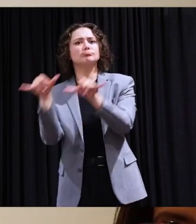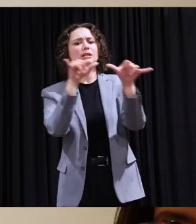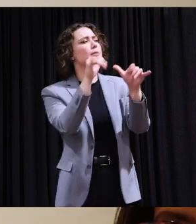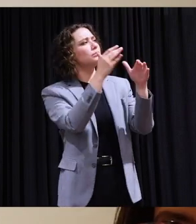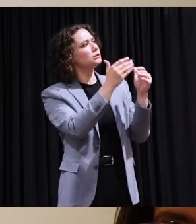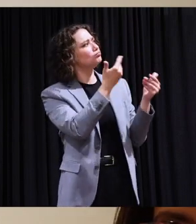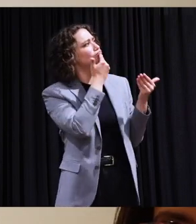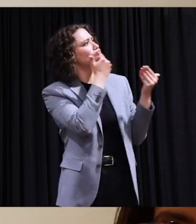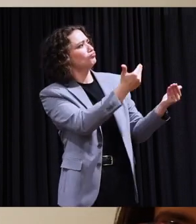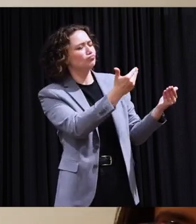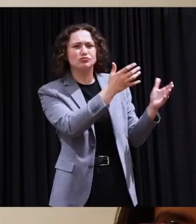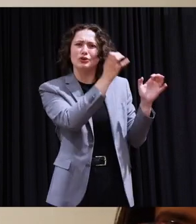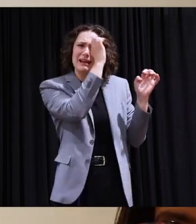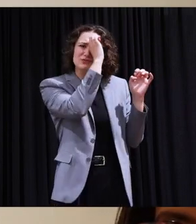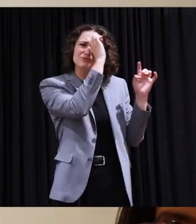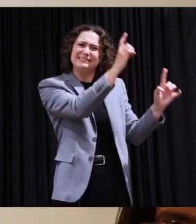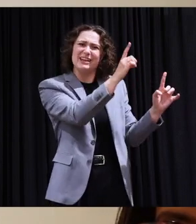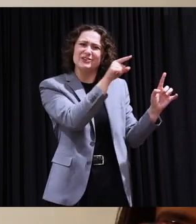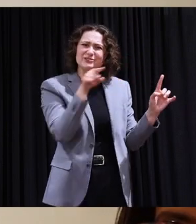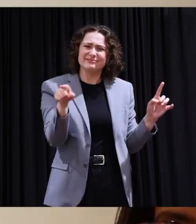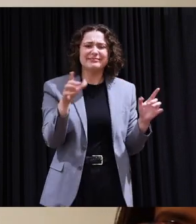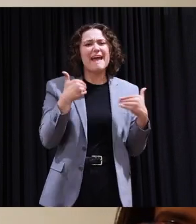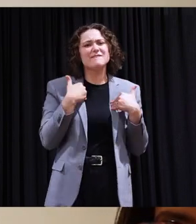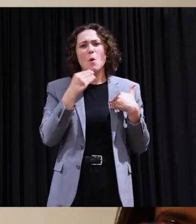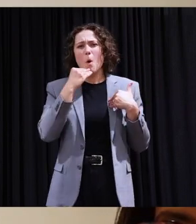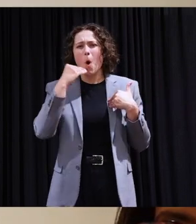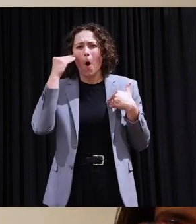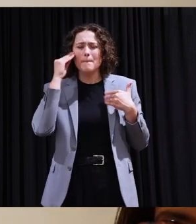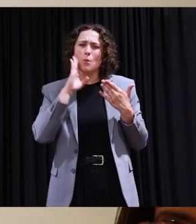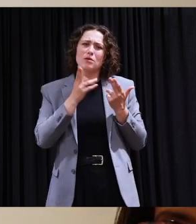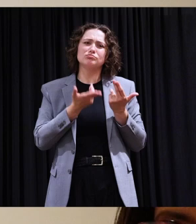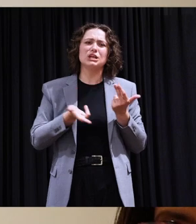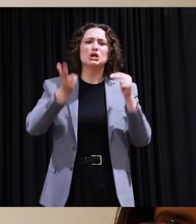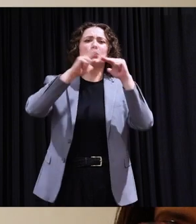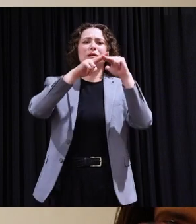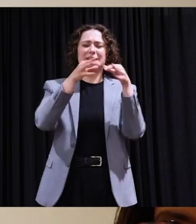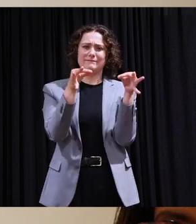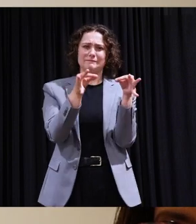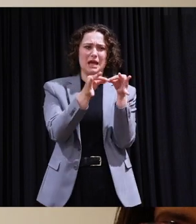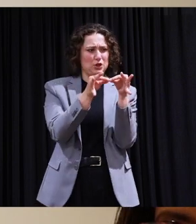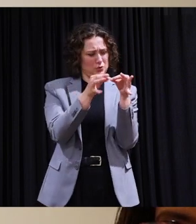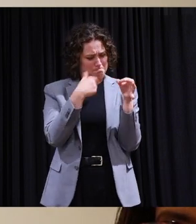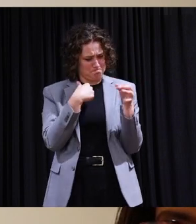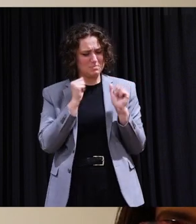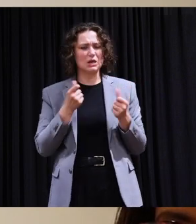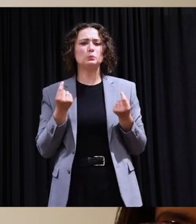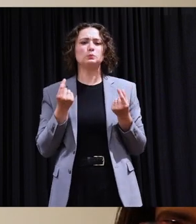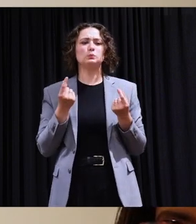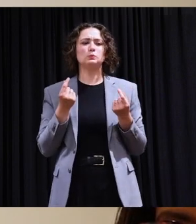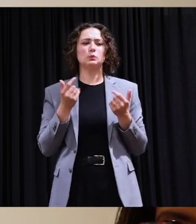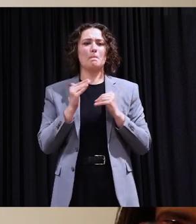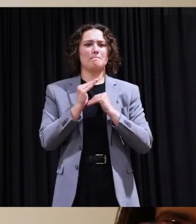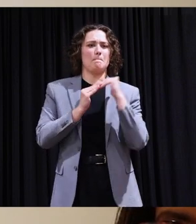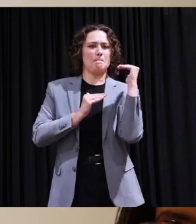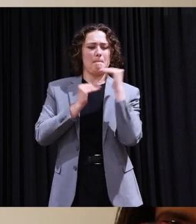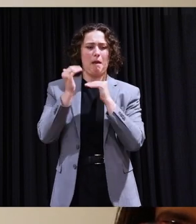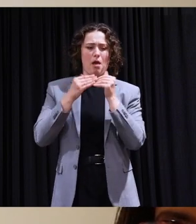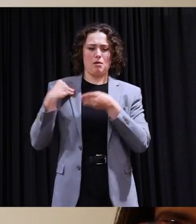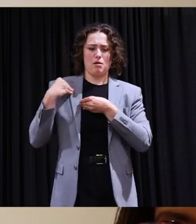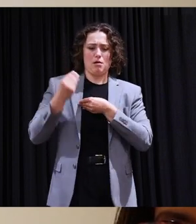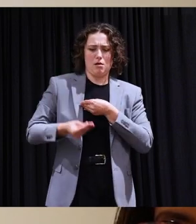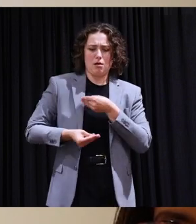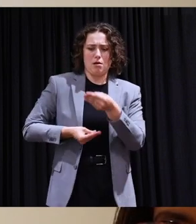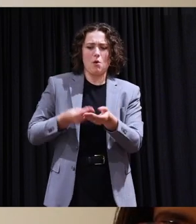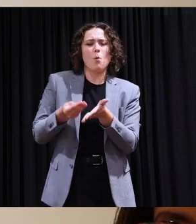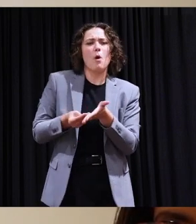able to afford a home that will increase in value so that I can build generational wealth. So there are ways that we need to make sure that